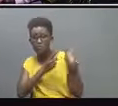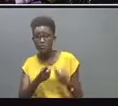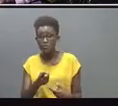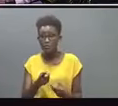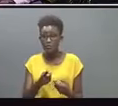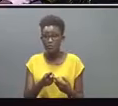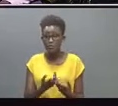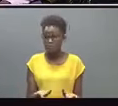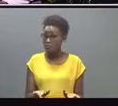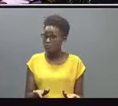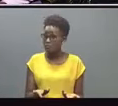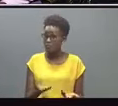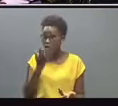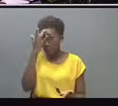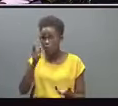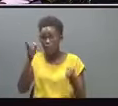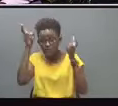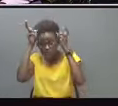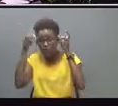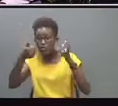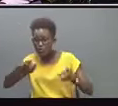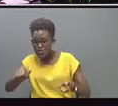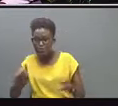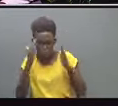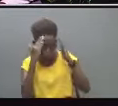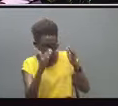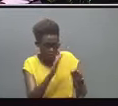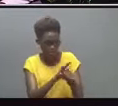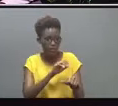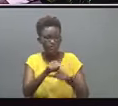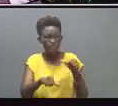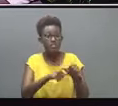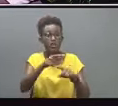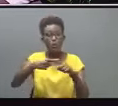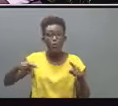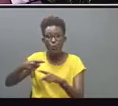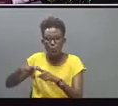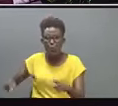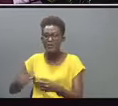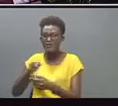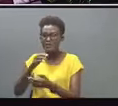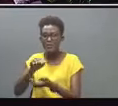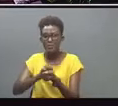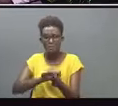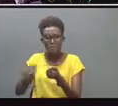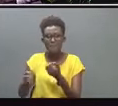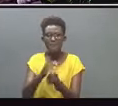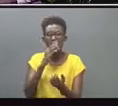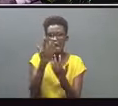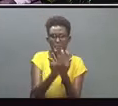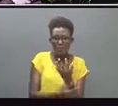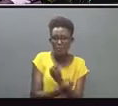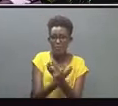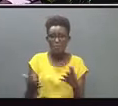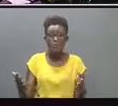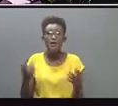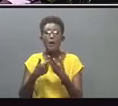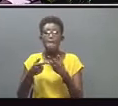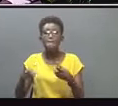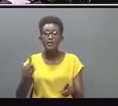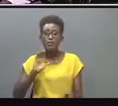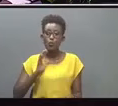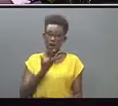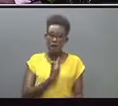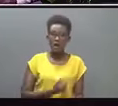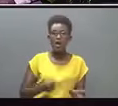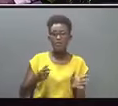Because the devil is concerned about the killing and the blood. But we have the blood of